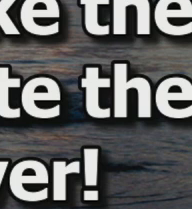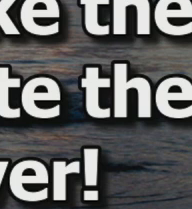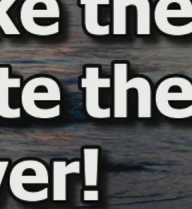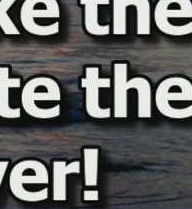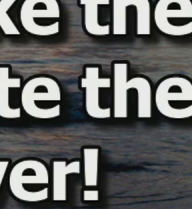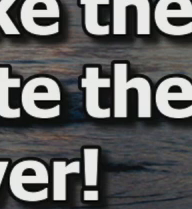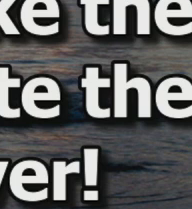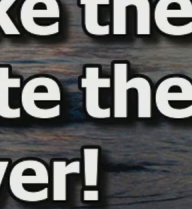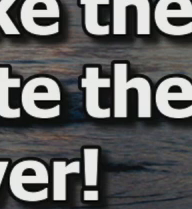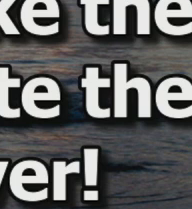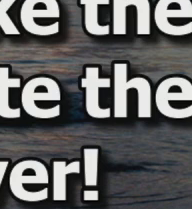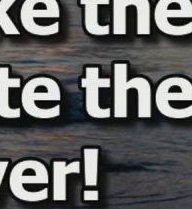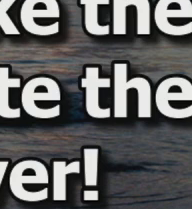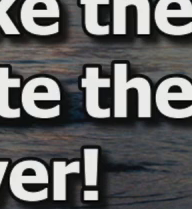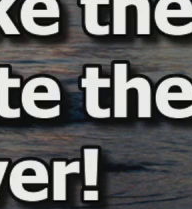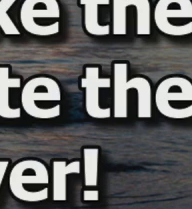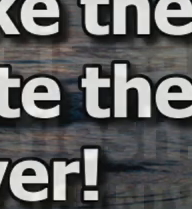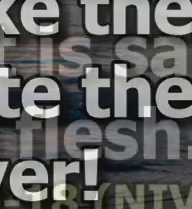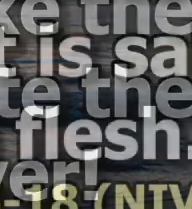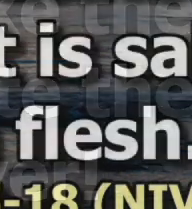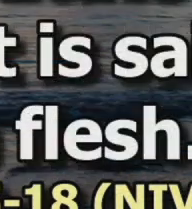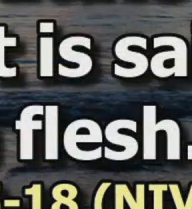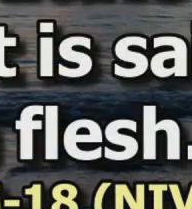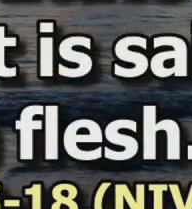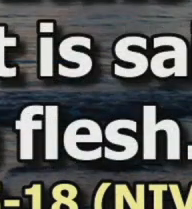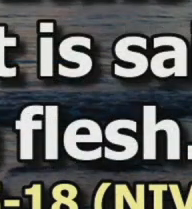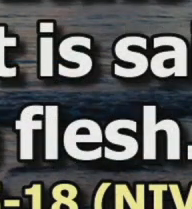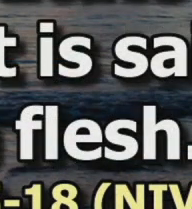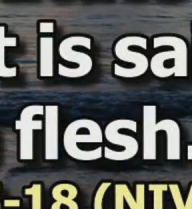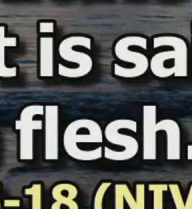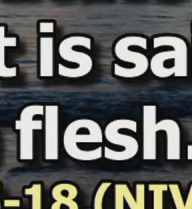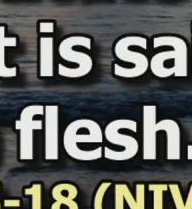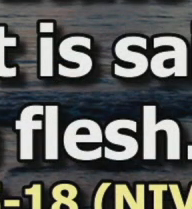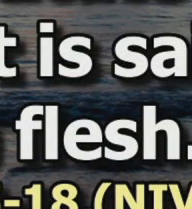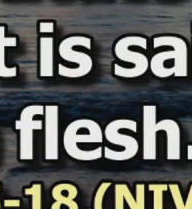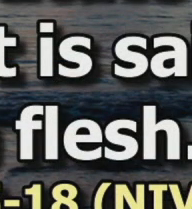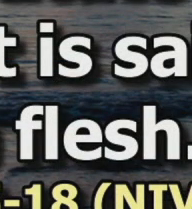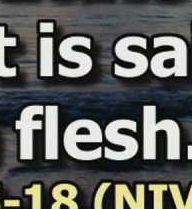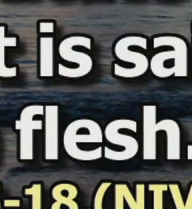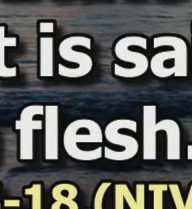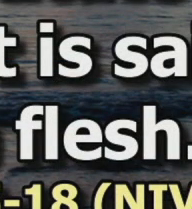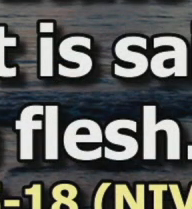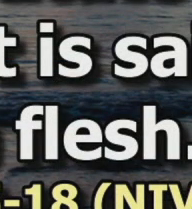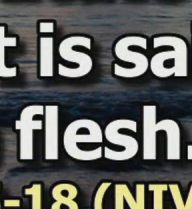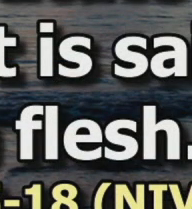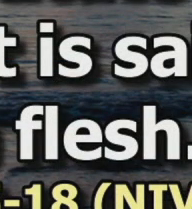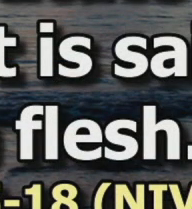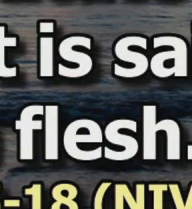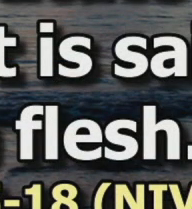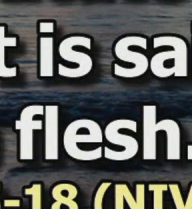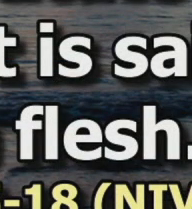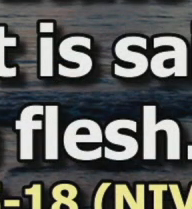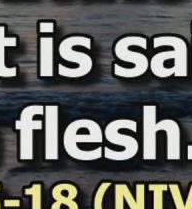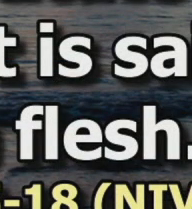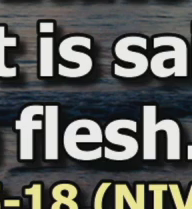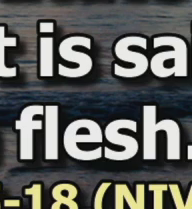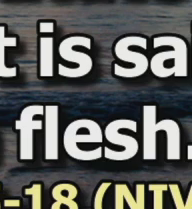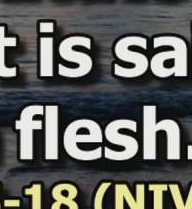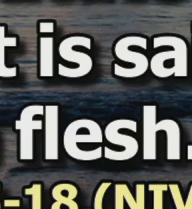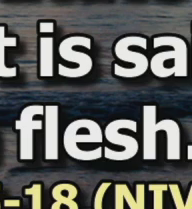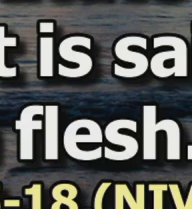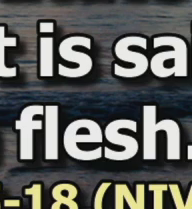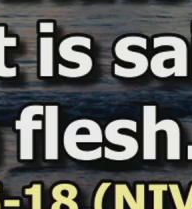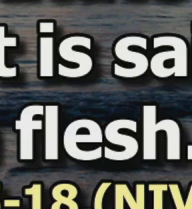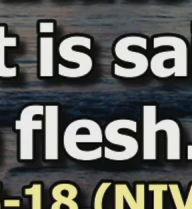with a prostitute? Never. Do you not know that he who unites himself with a